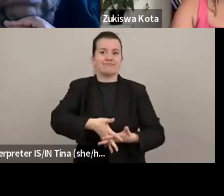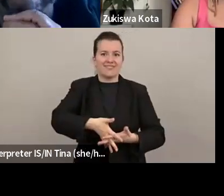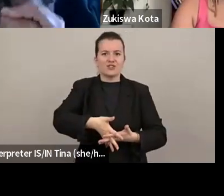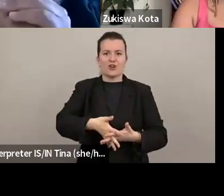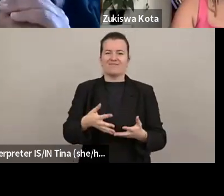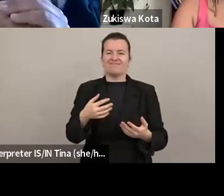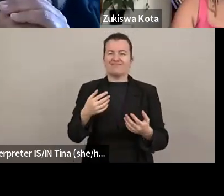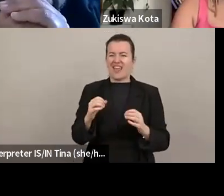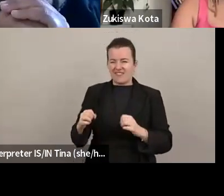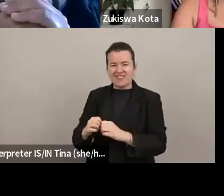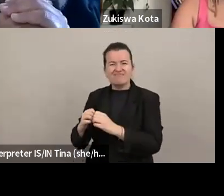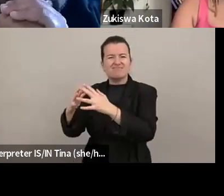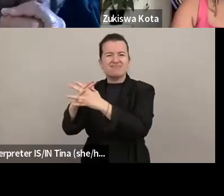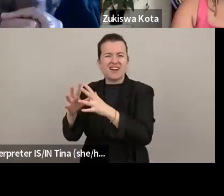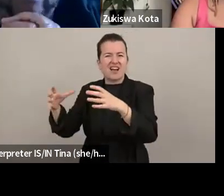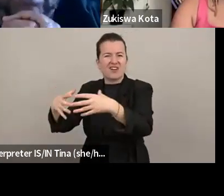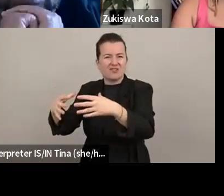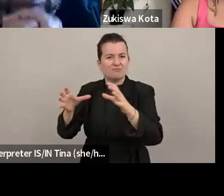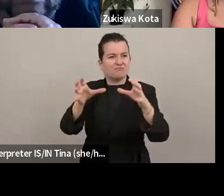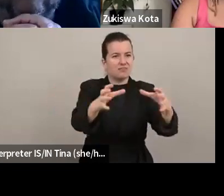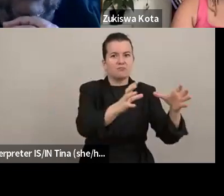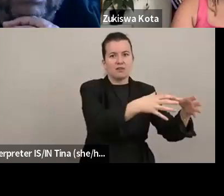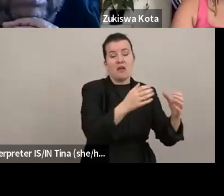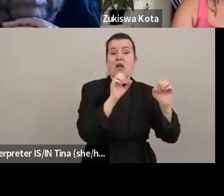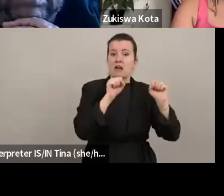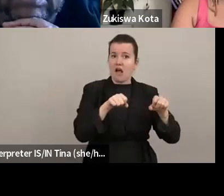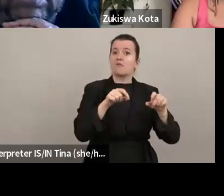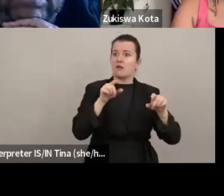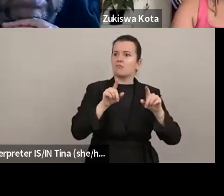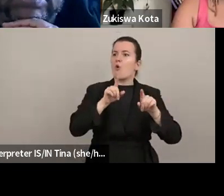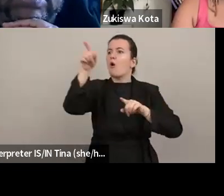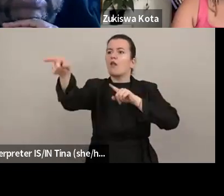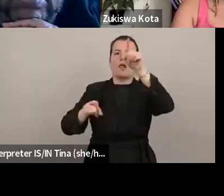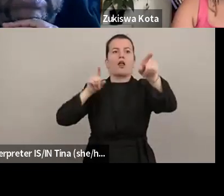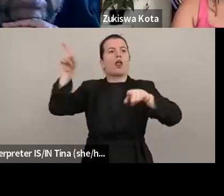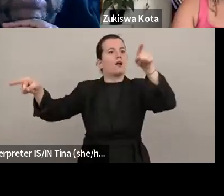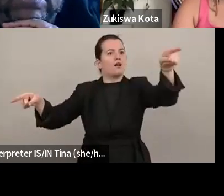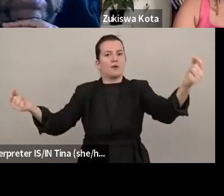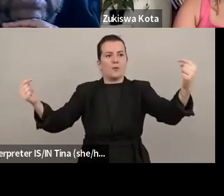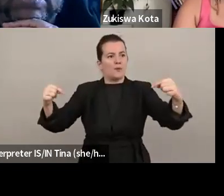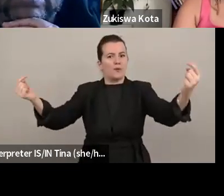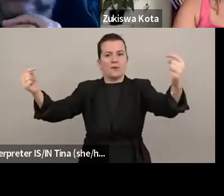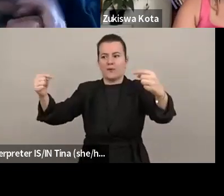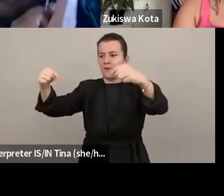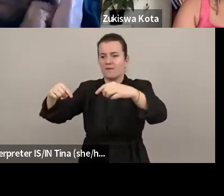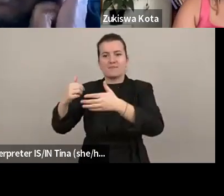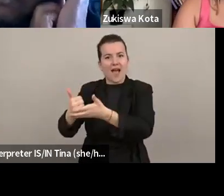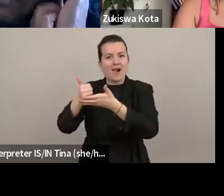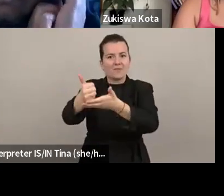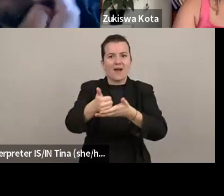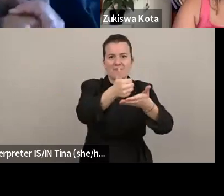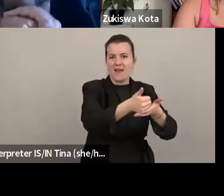see them, if they connect to a system, and even then it might be even